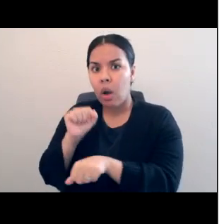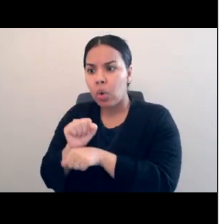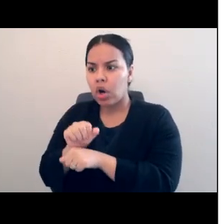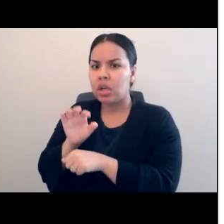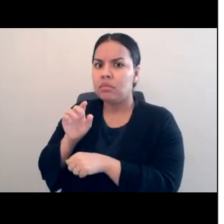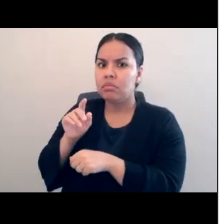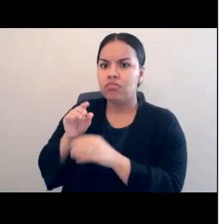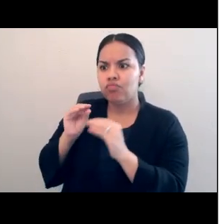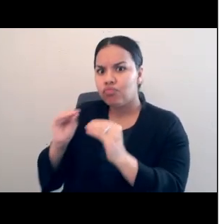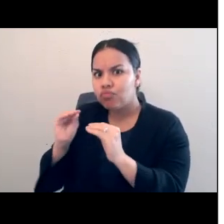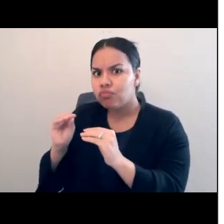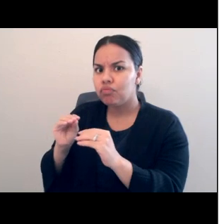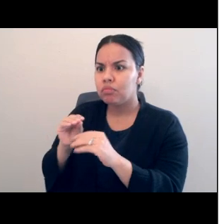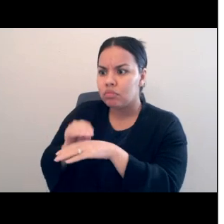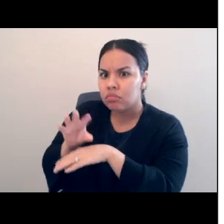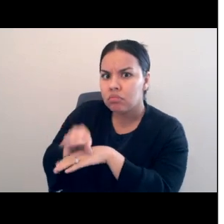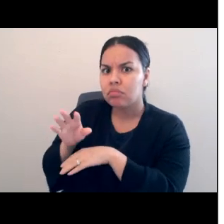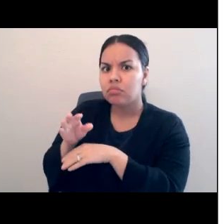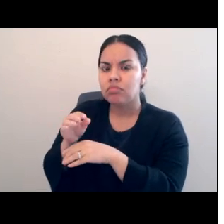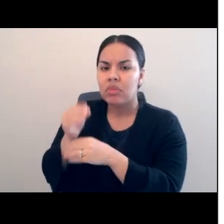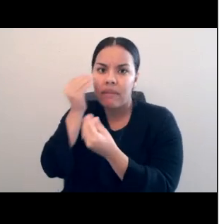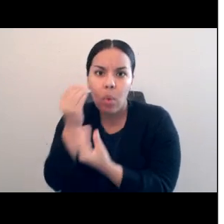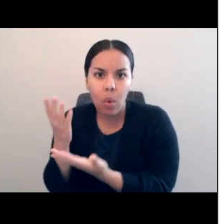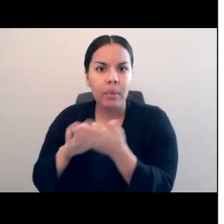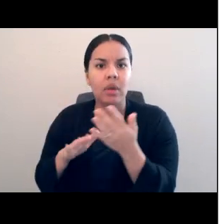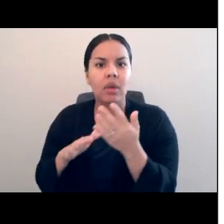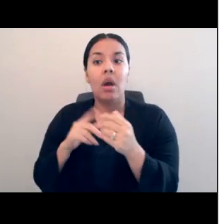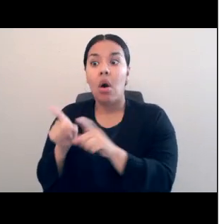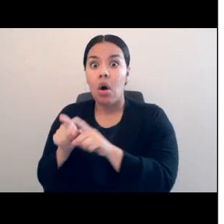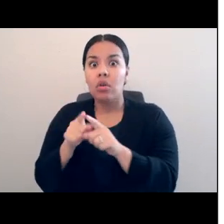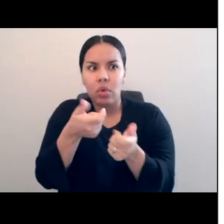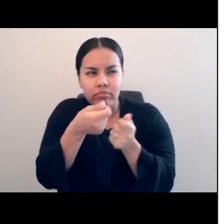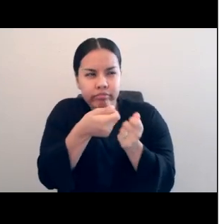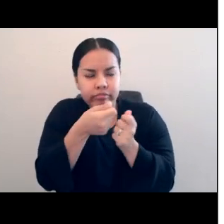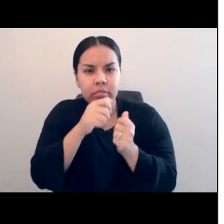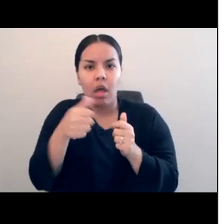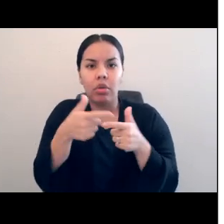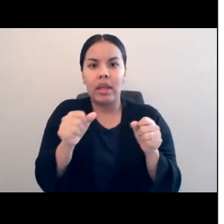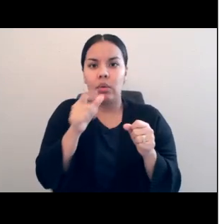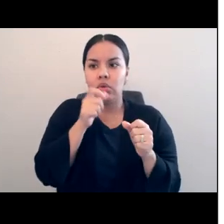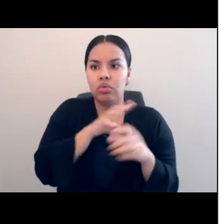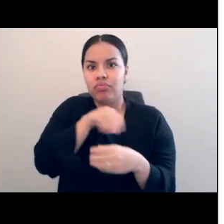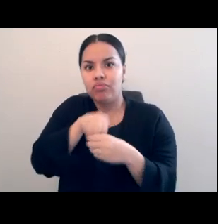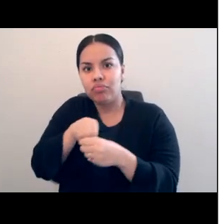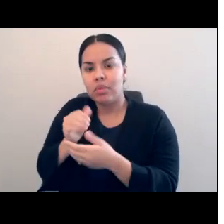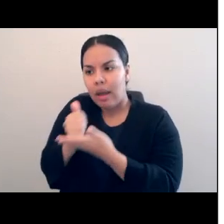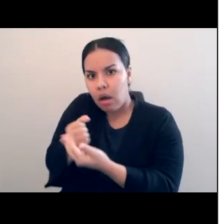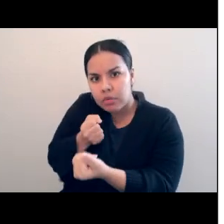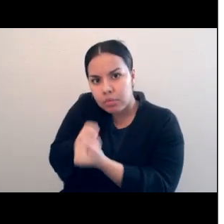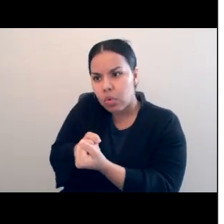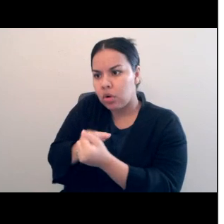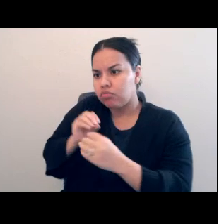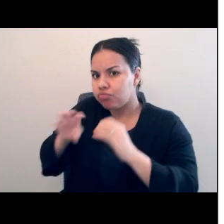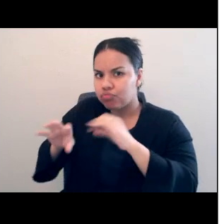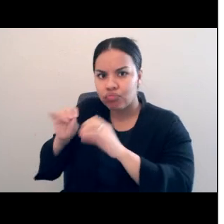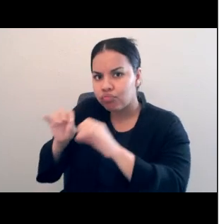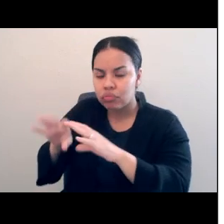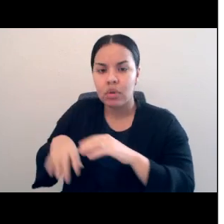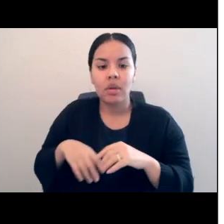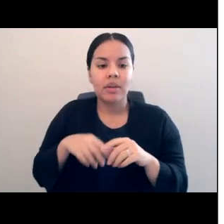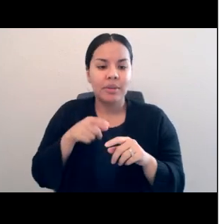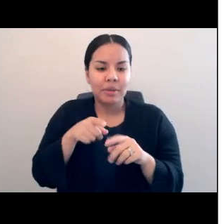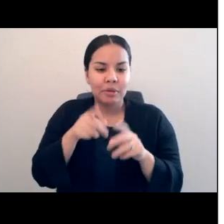also engaging other linguists to come with you and support you when you do that. So someone here says, I discovered my favorite Vocal